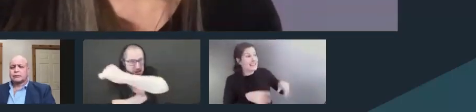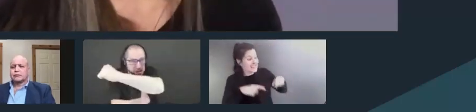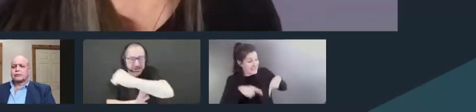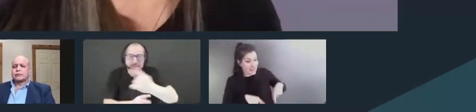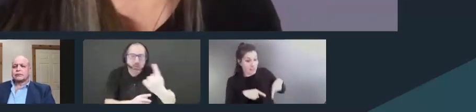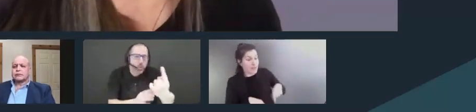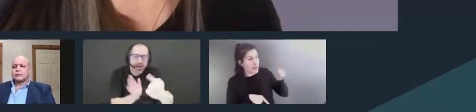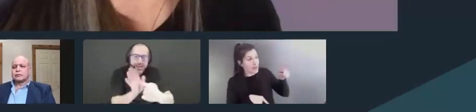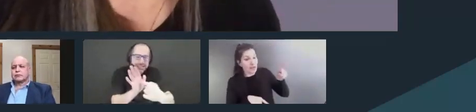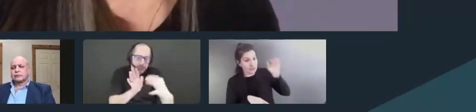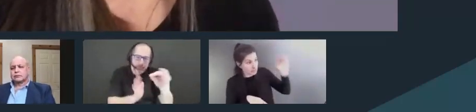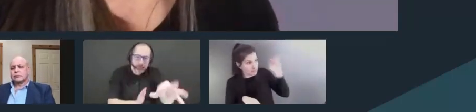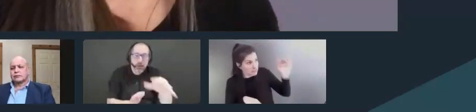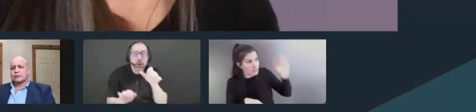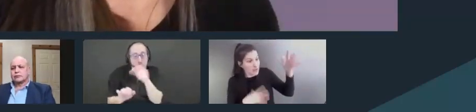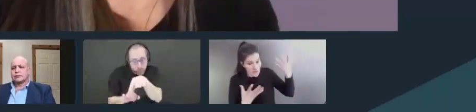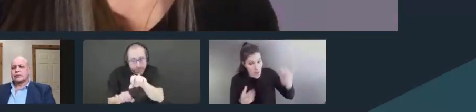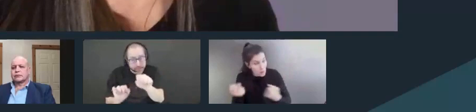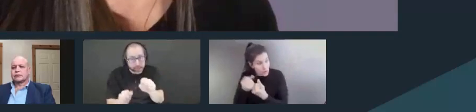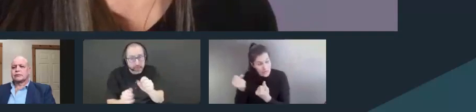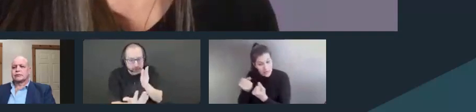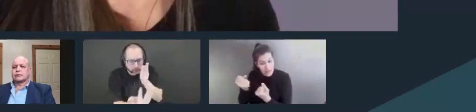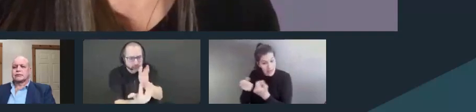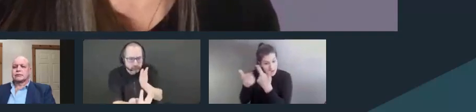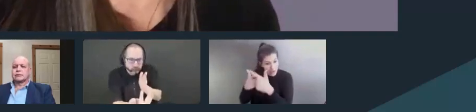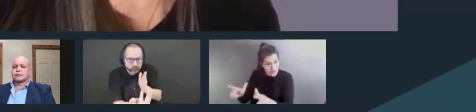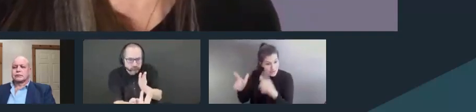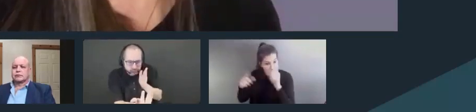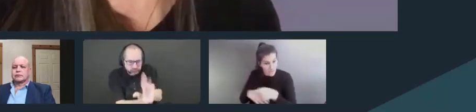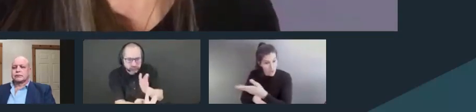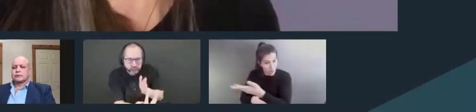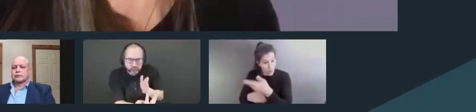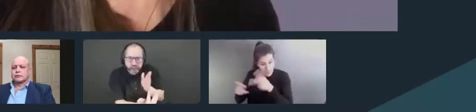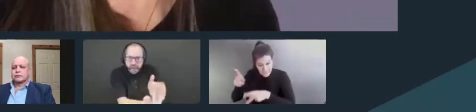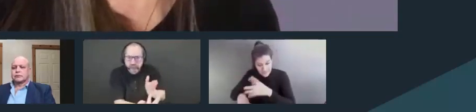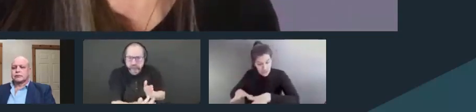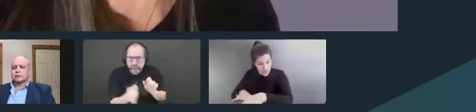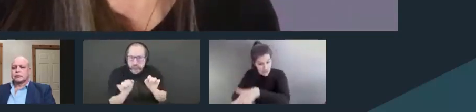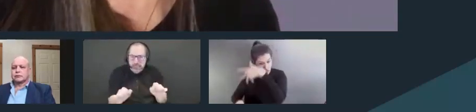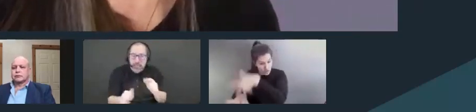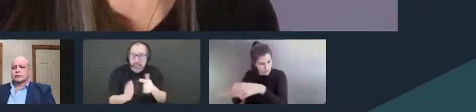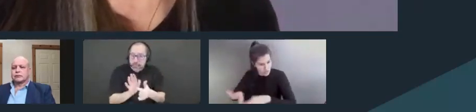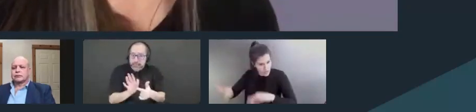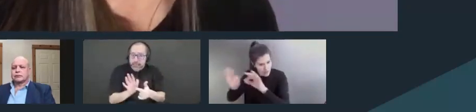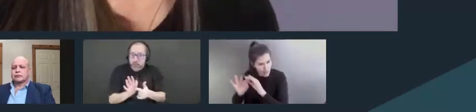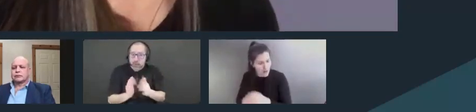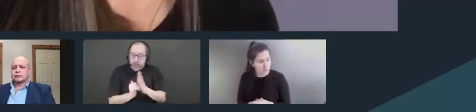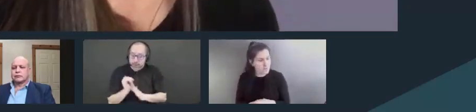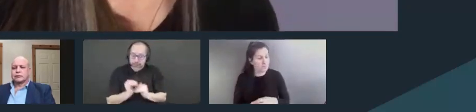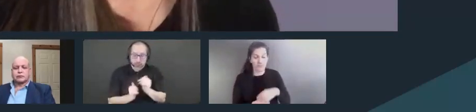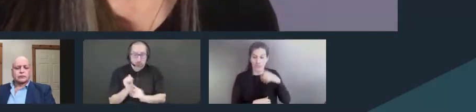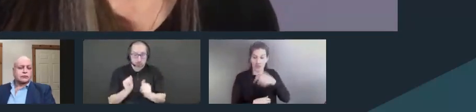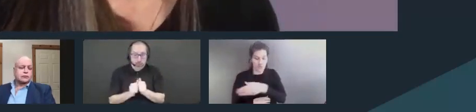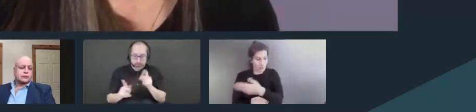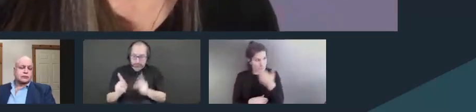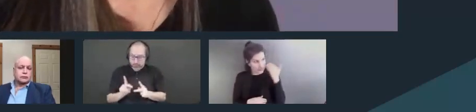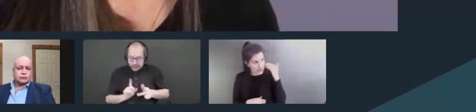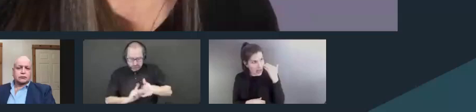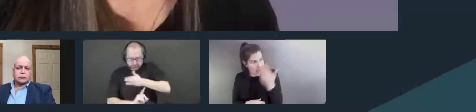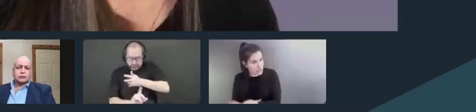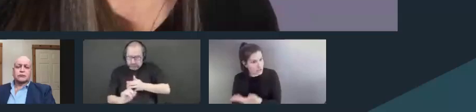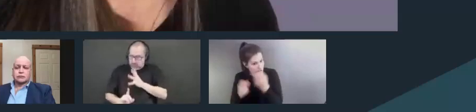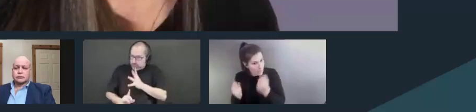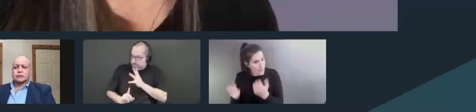small things to disrupt that. For example, by getting really comfortable having people around us speaking